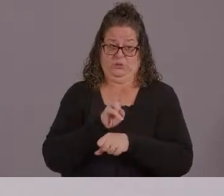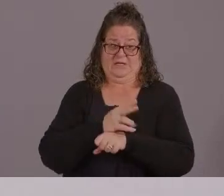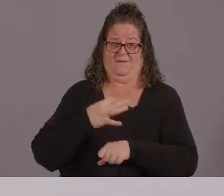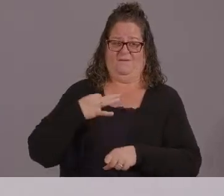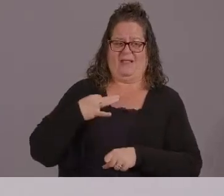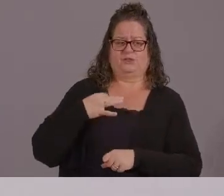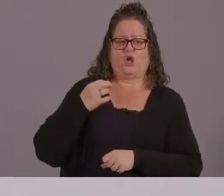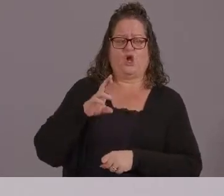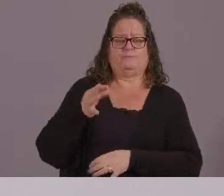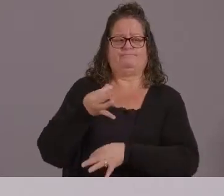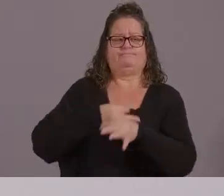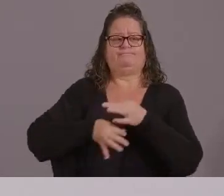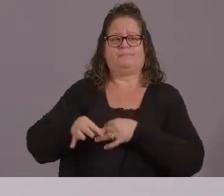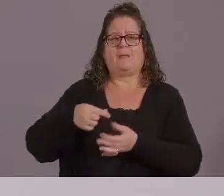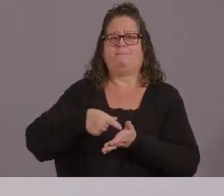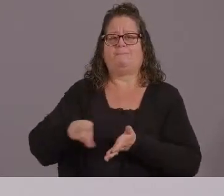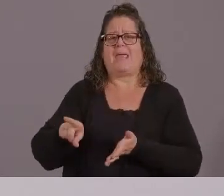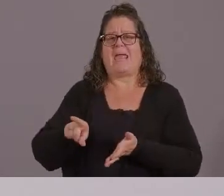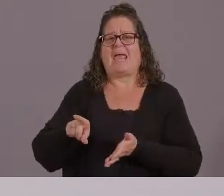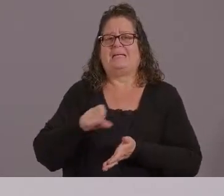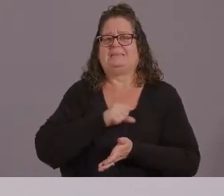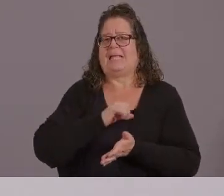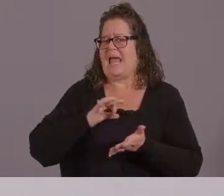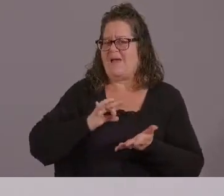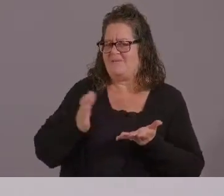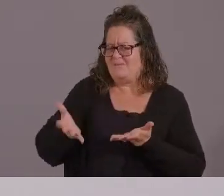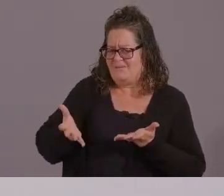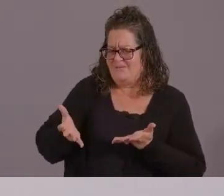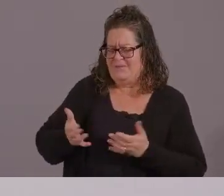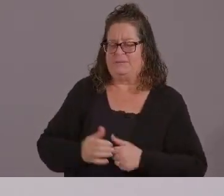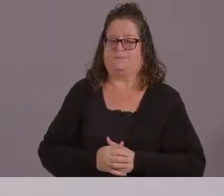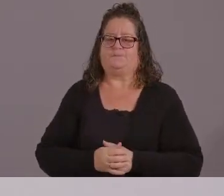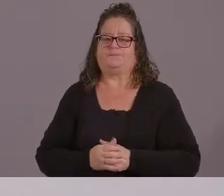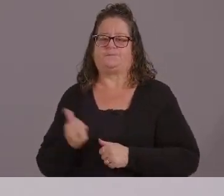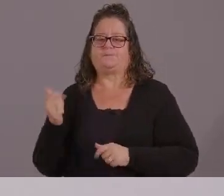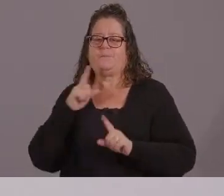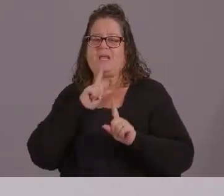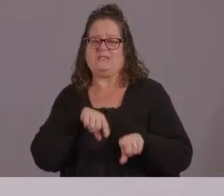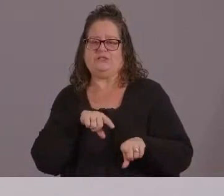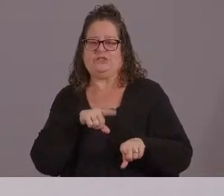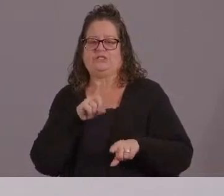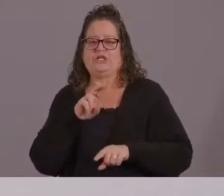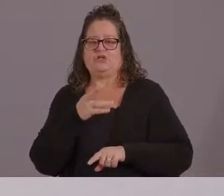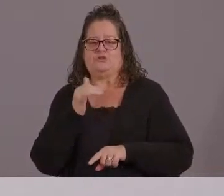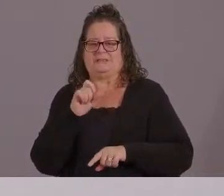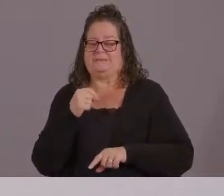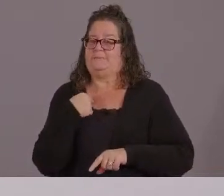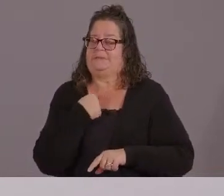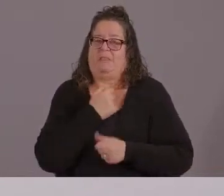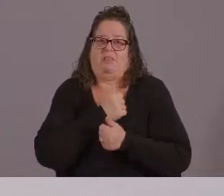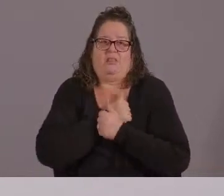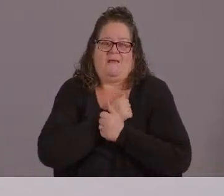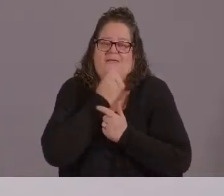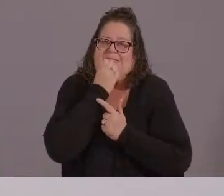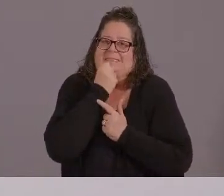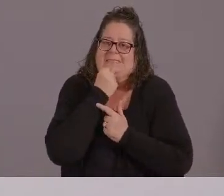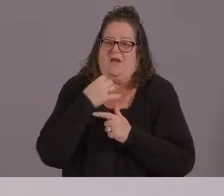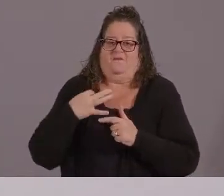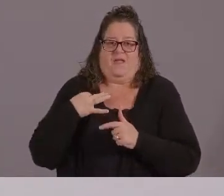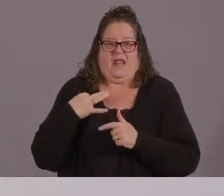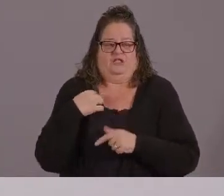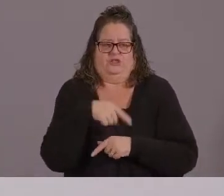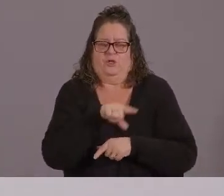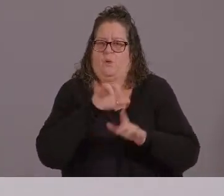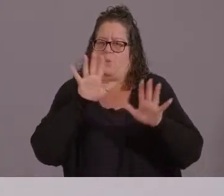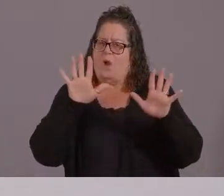So we love our volunteers. Our volunteers have done a great job. You know, we continue to